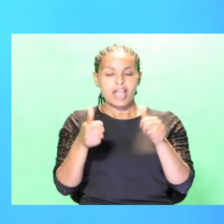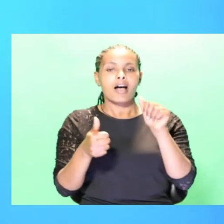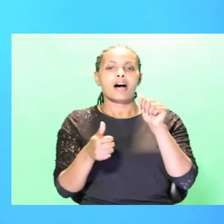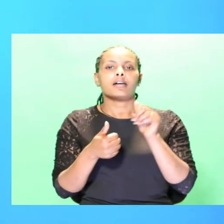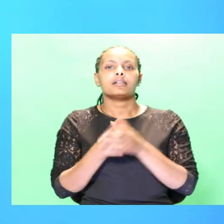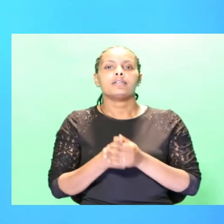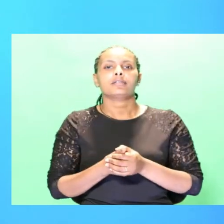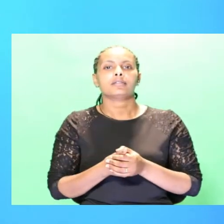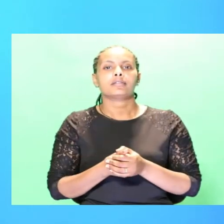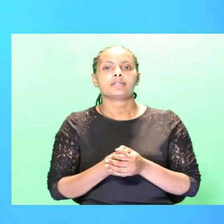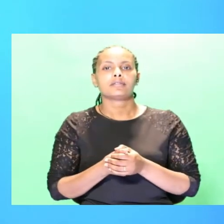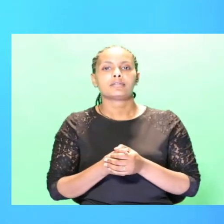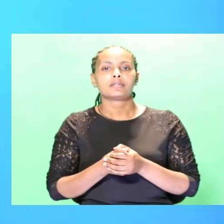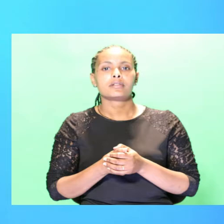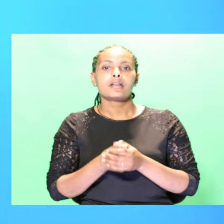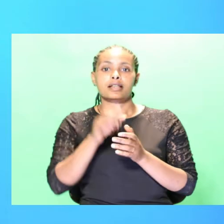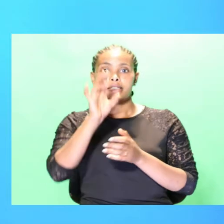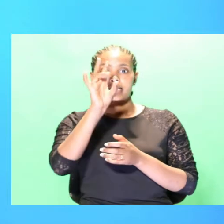A.